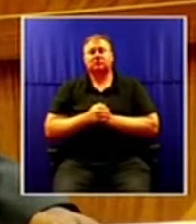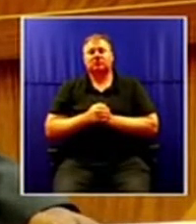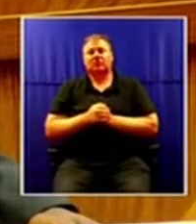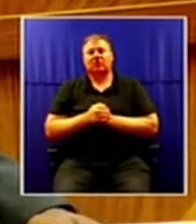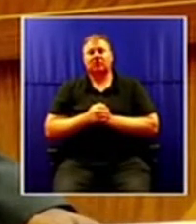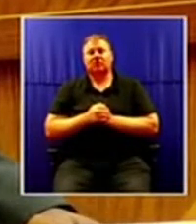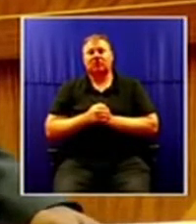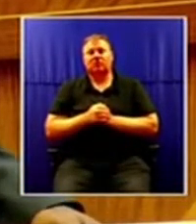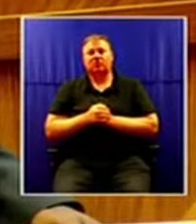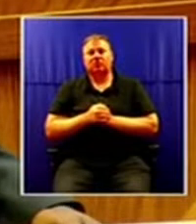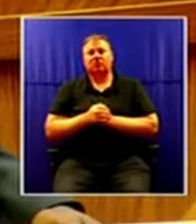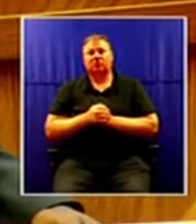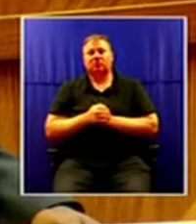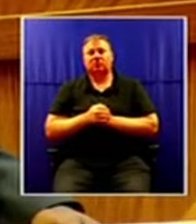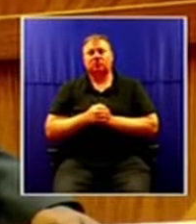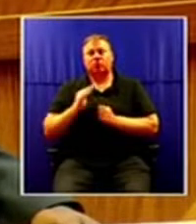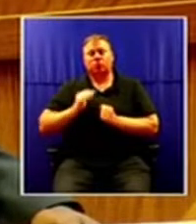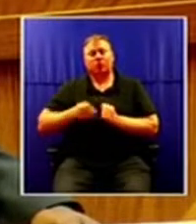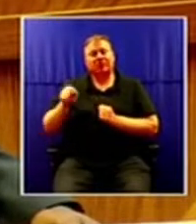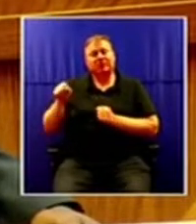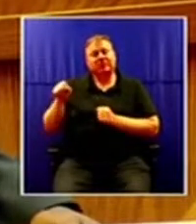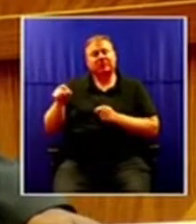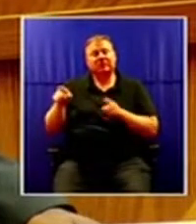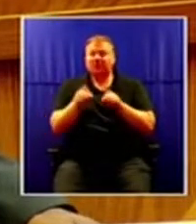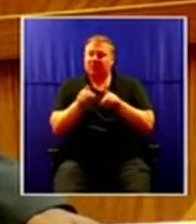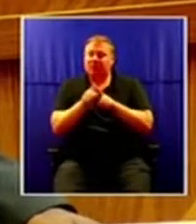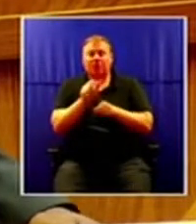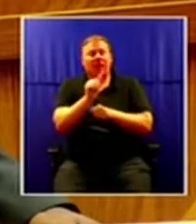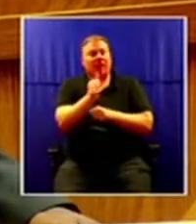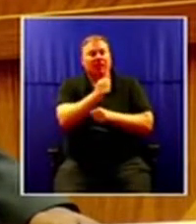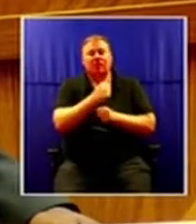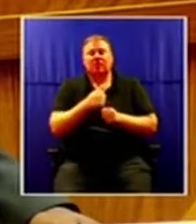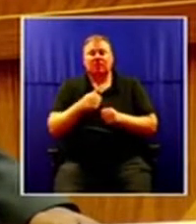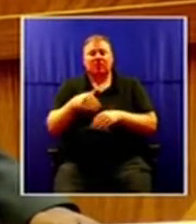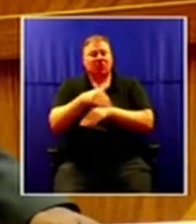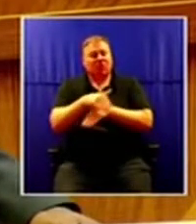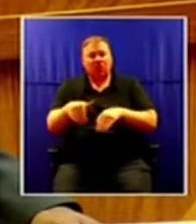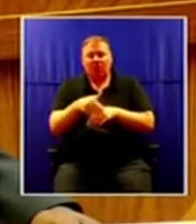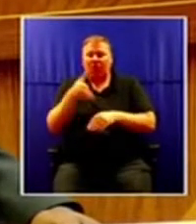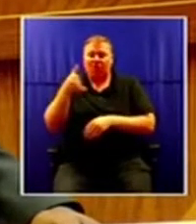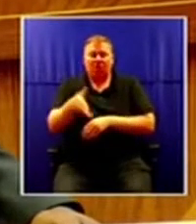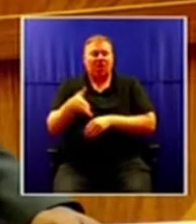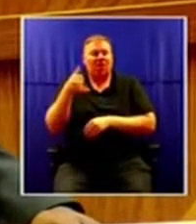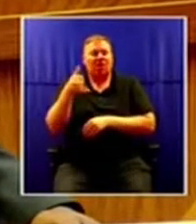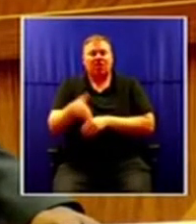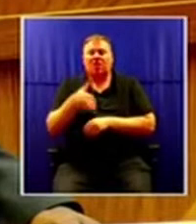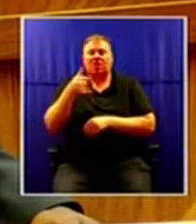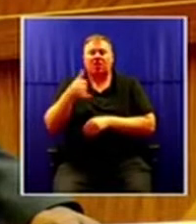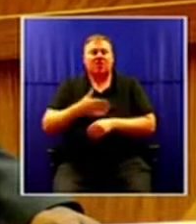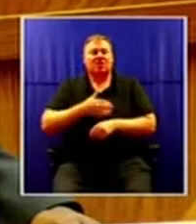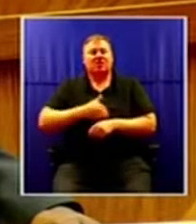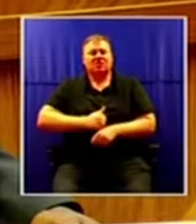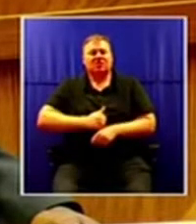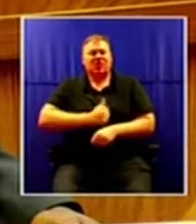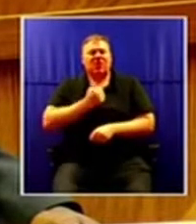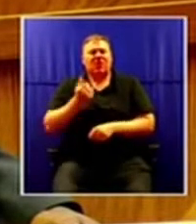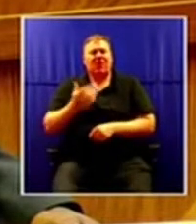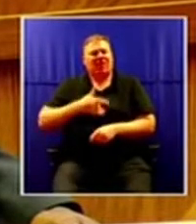She, like many others, have been in the front line, willing to even sacrifice their own